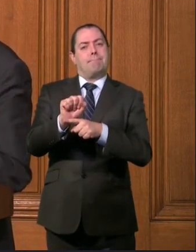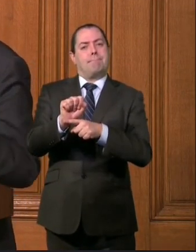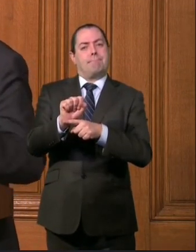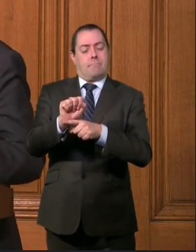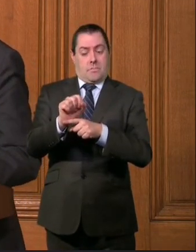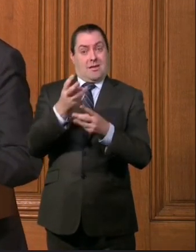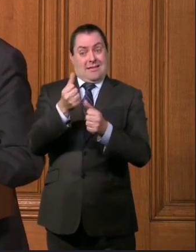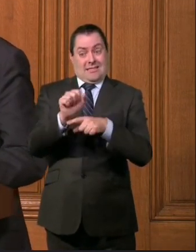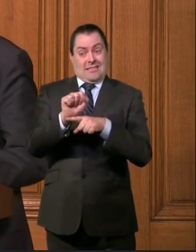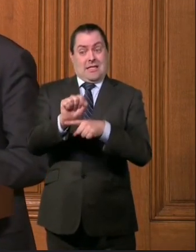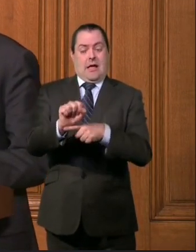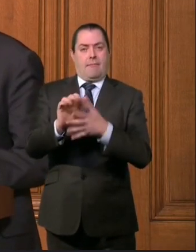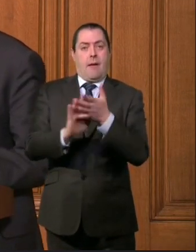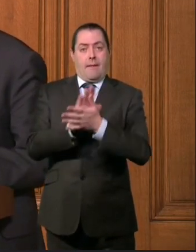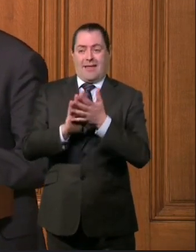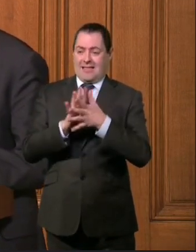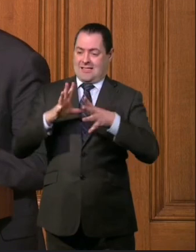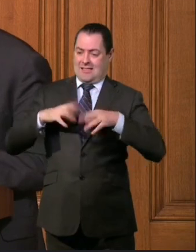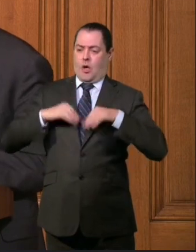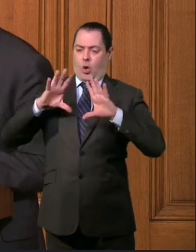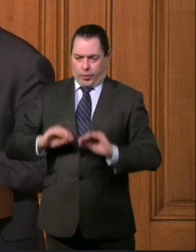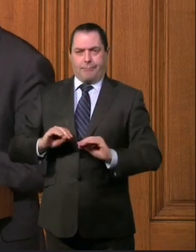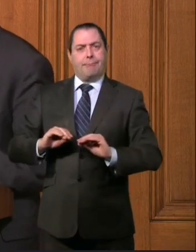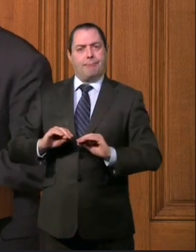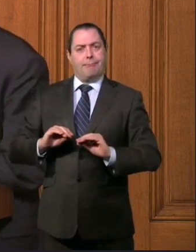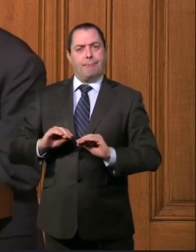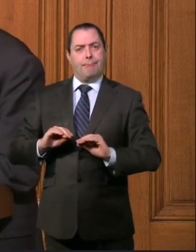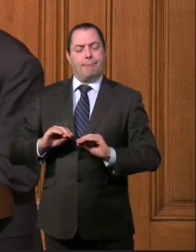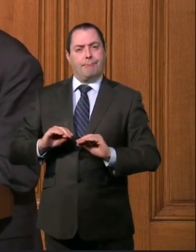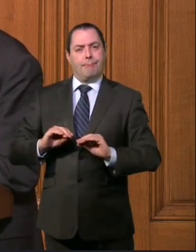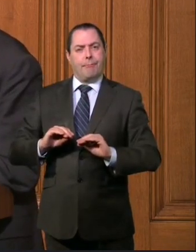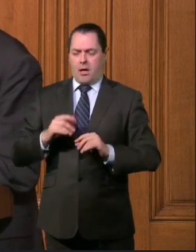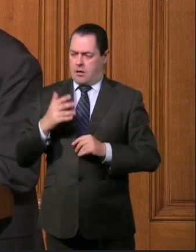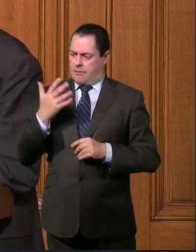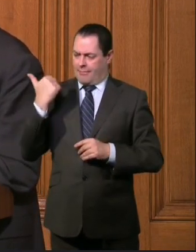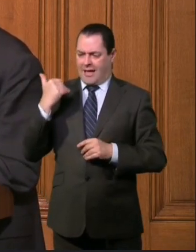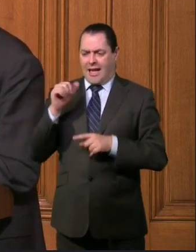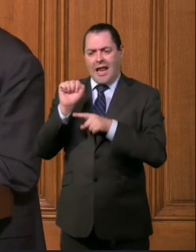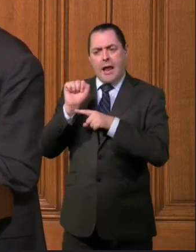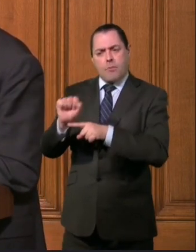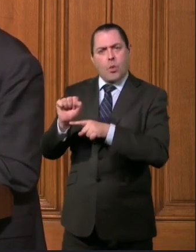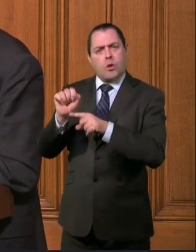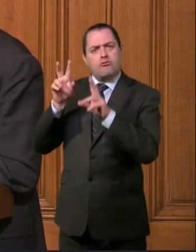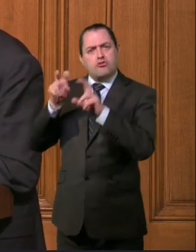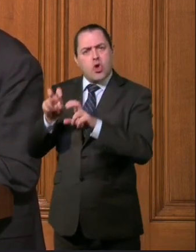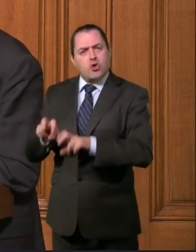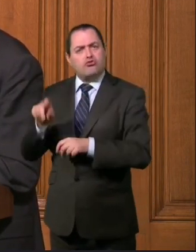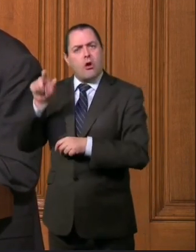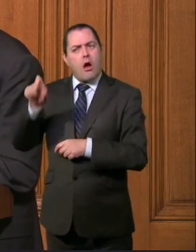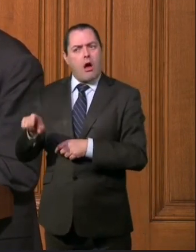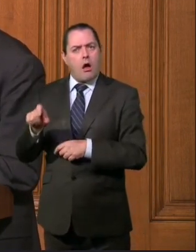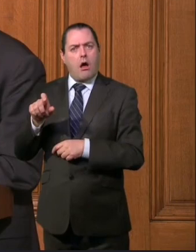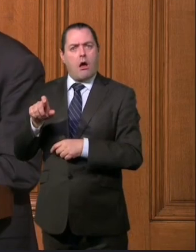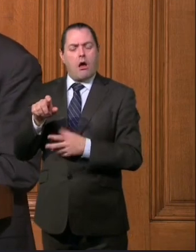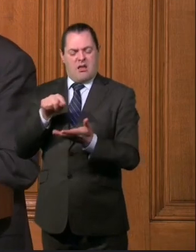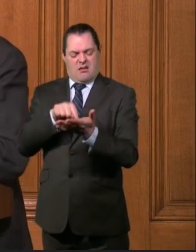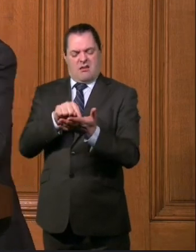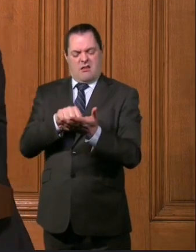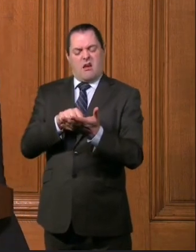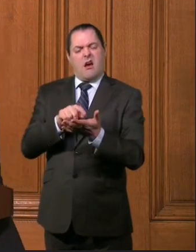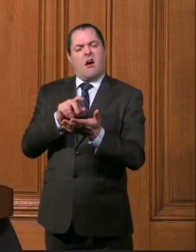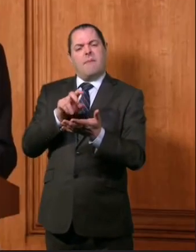was a statement from the immunologists and an appropriately cautious one, but I don't think it's the biggest risk. And all of medicine is about